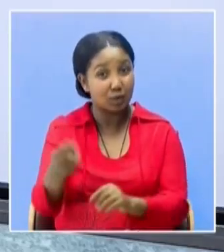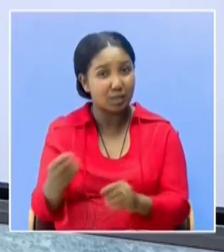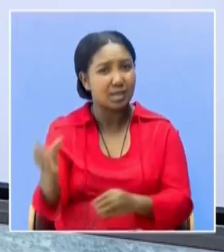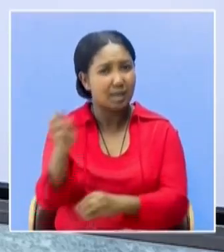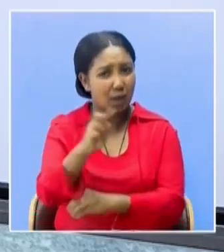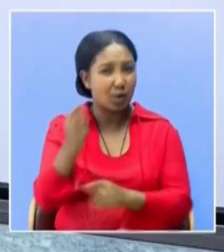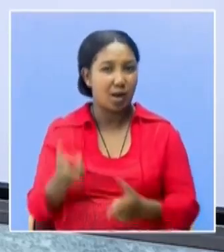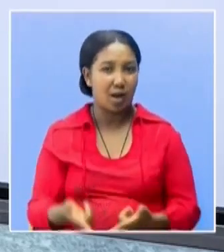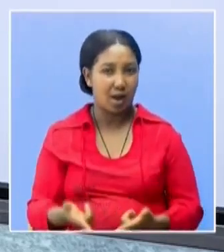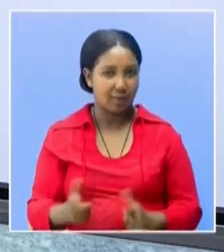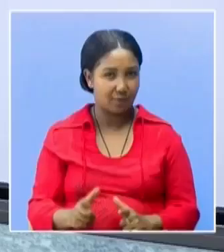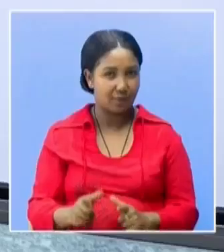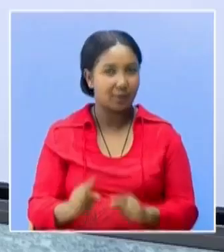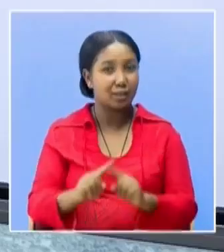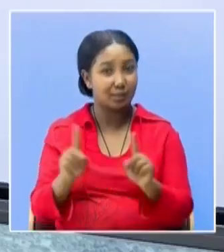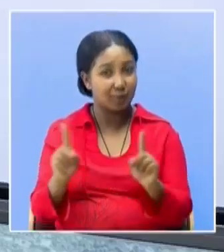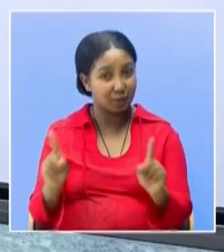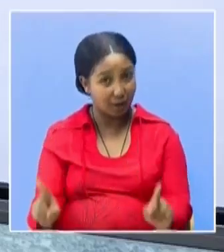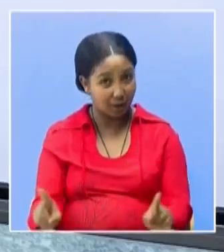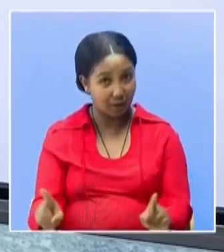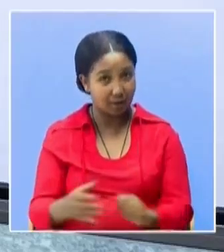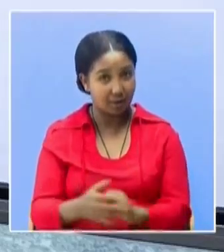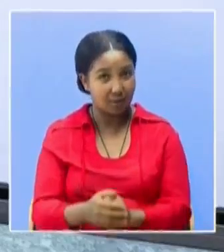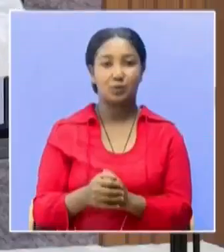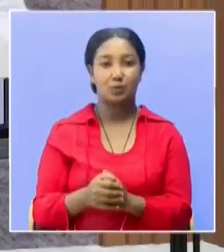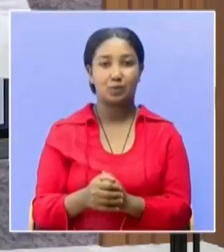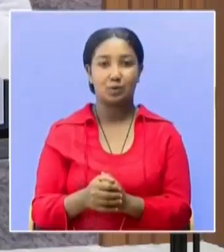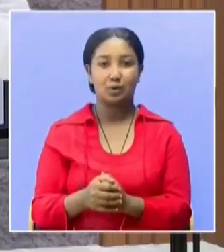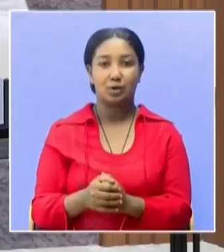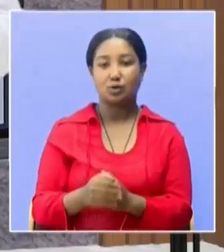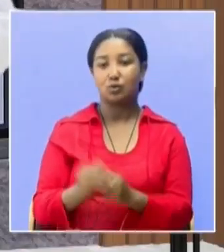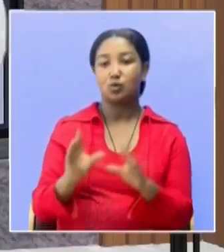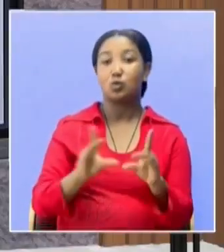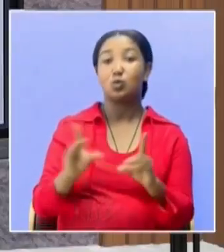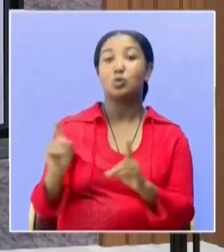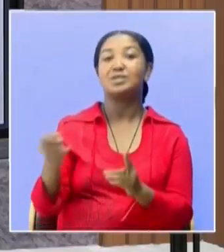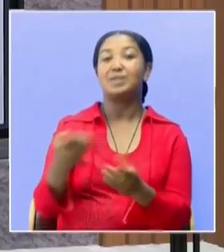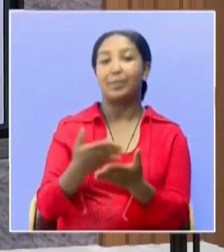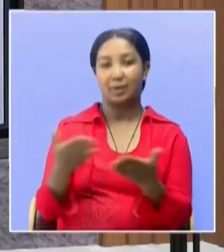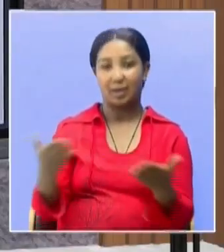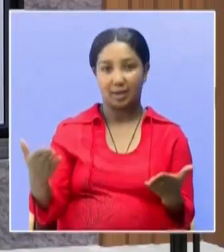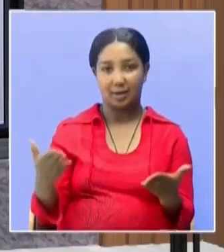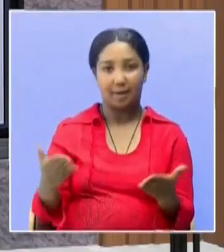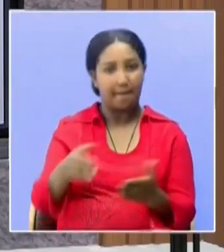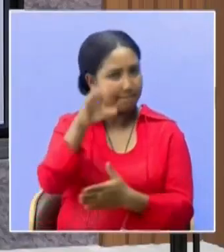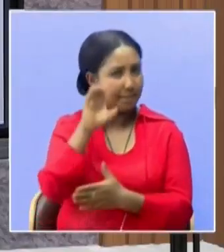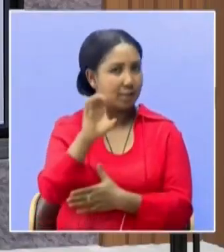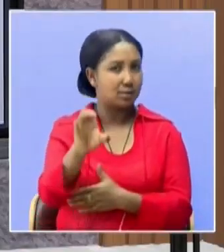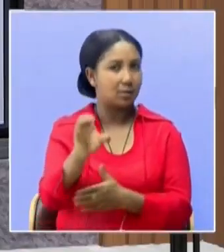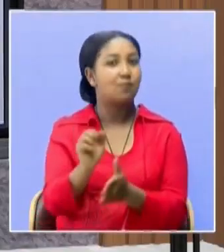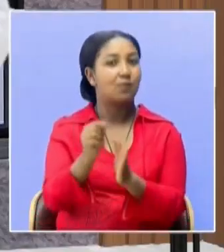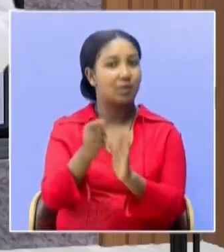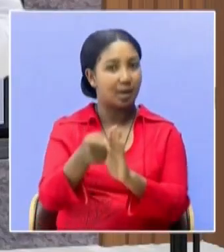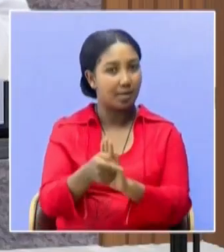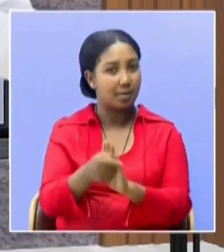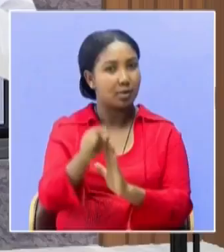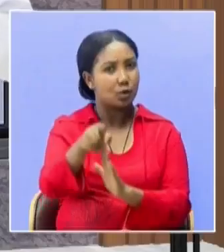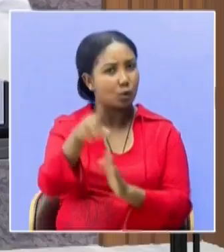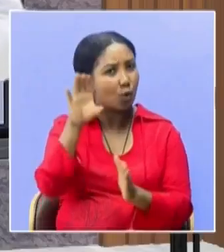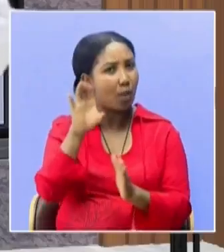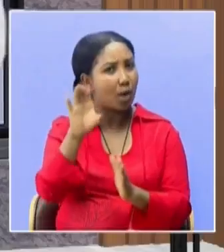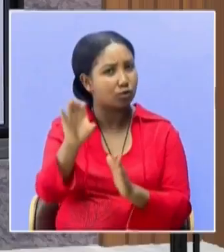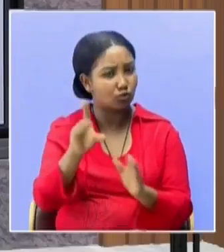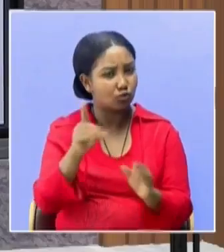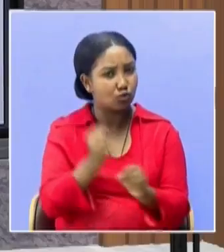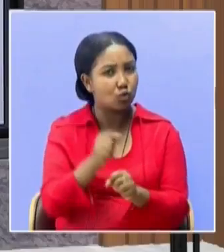day-to-day life, especially, if you want to do something, must. For instance, you must do